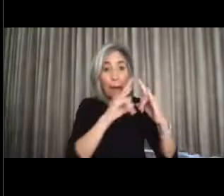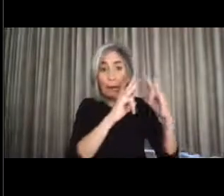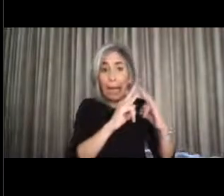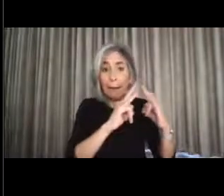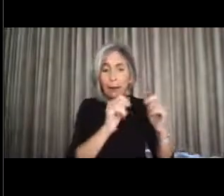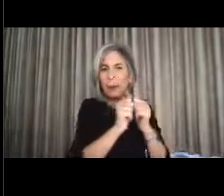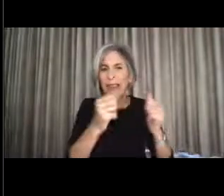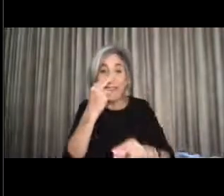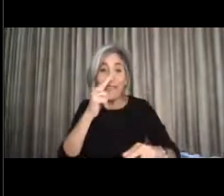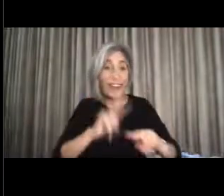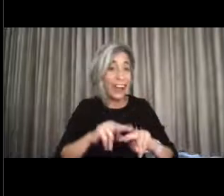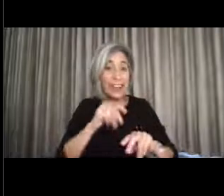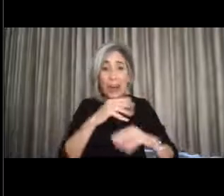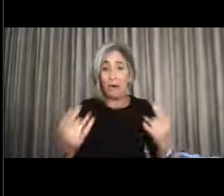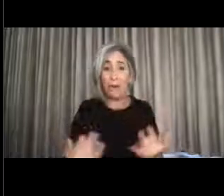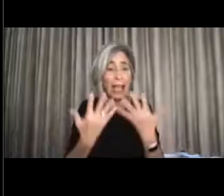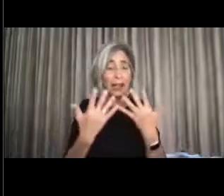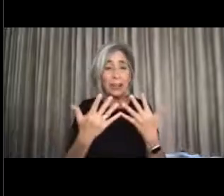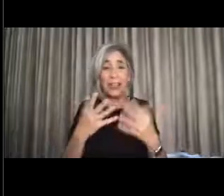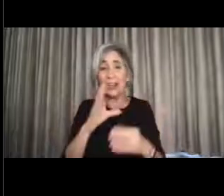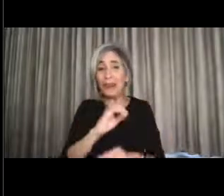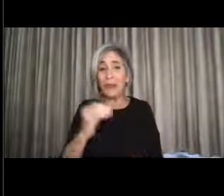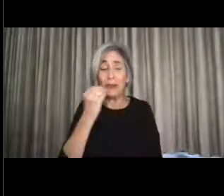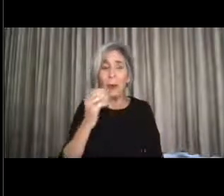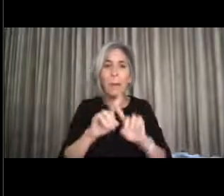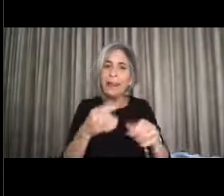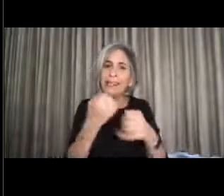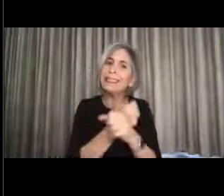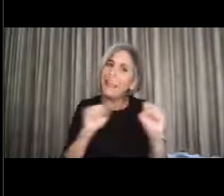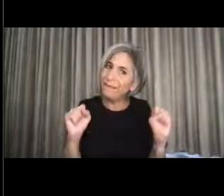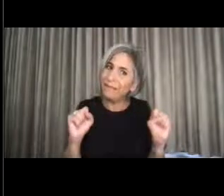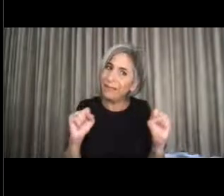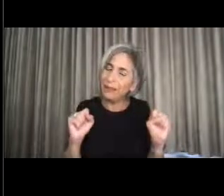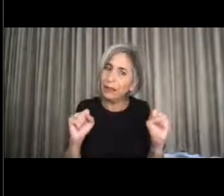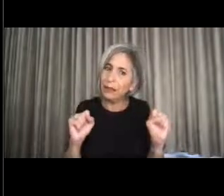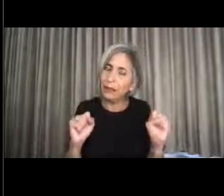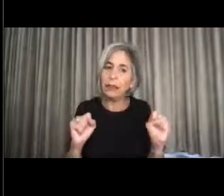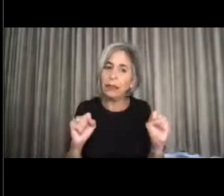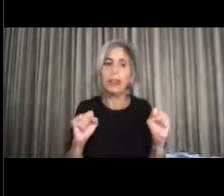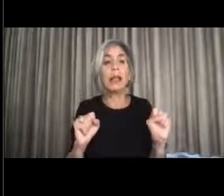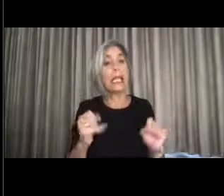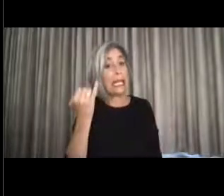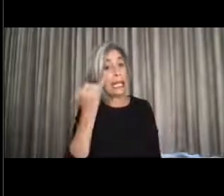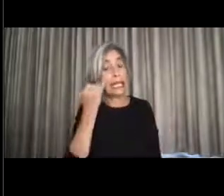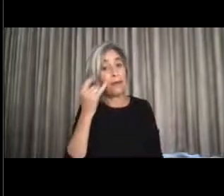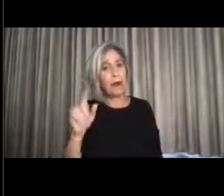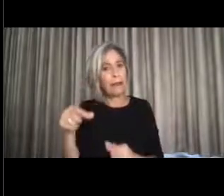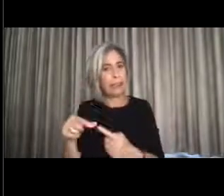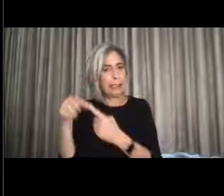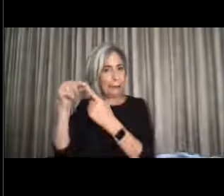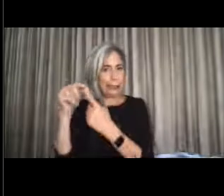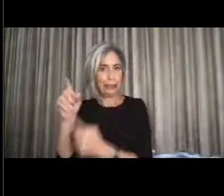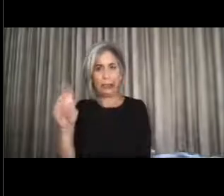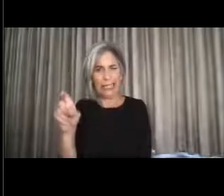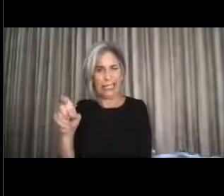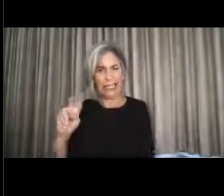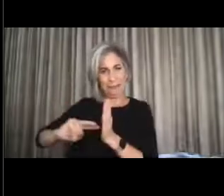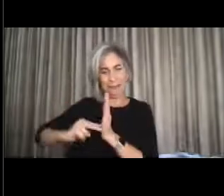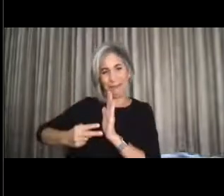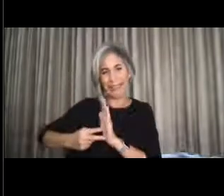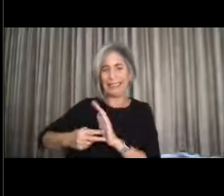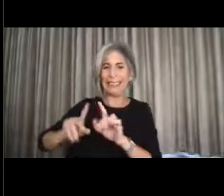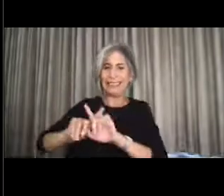no s'mores, but it's a safe place to be. Now, let's say you have some other special needs. We talk about special needs in many